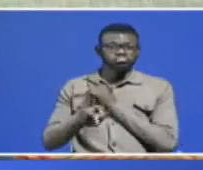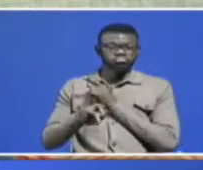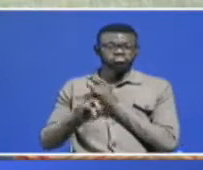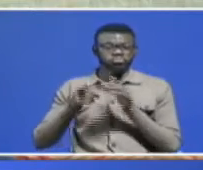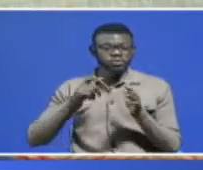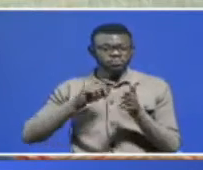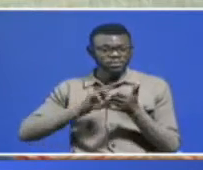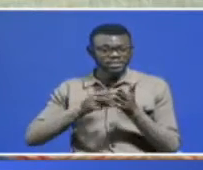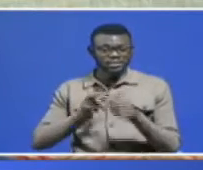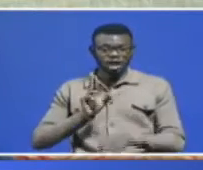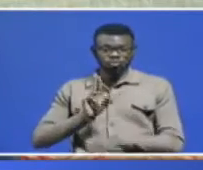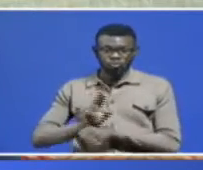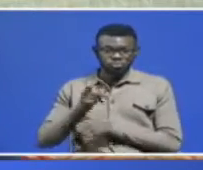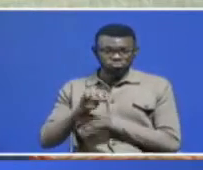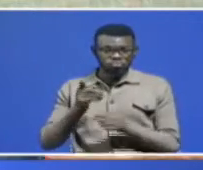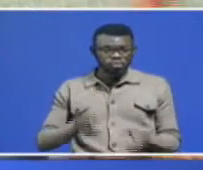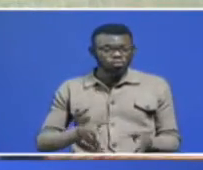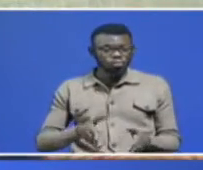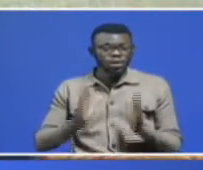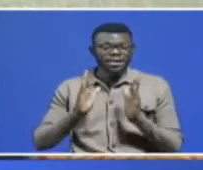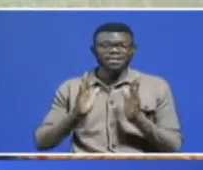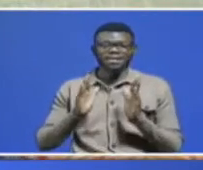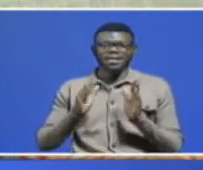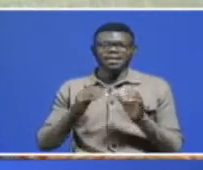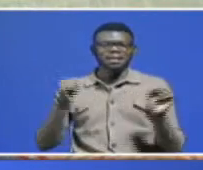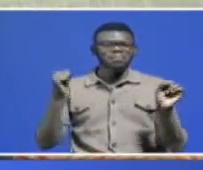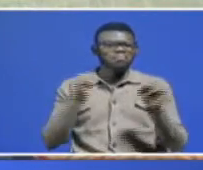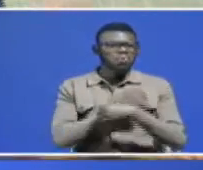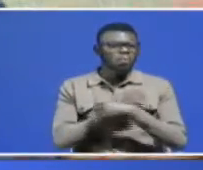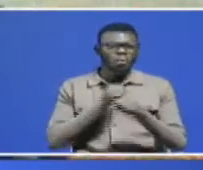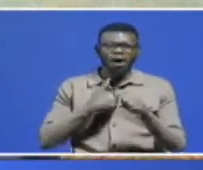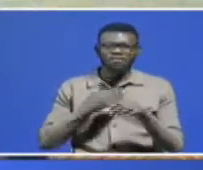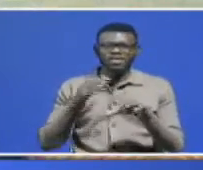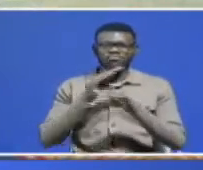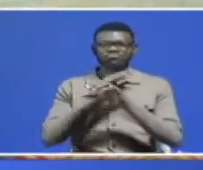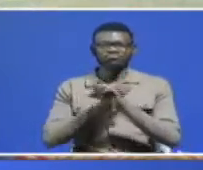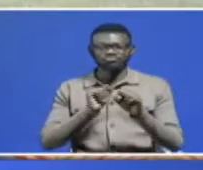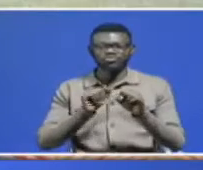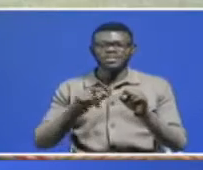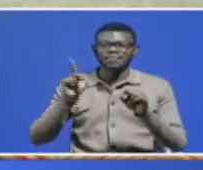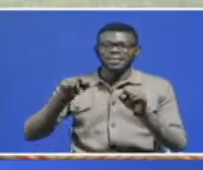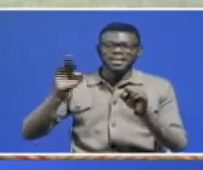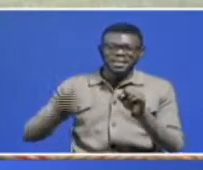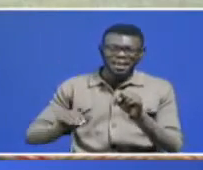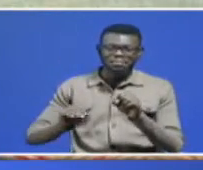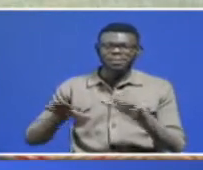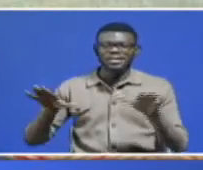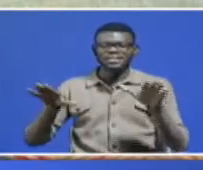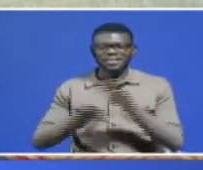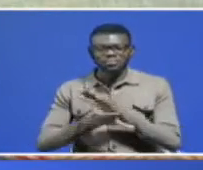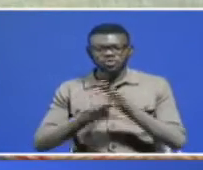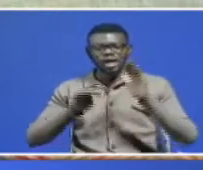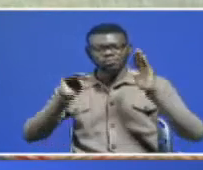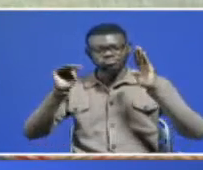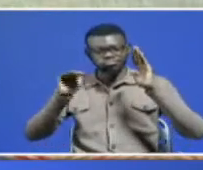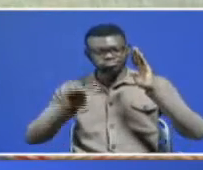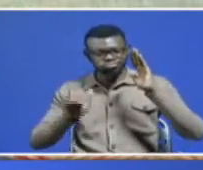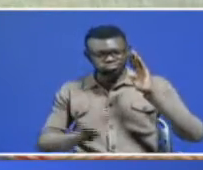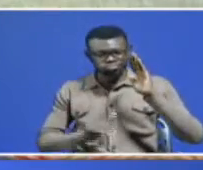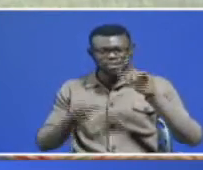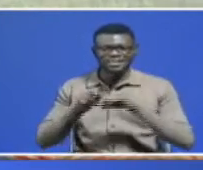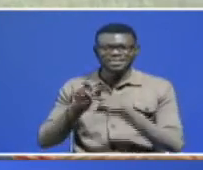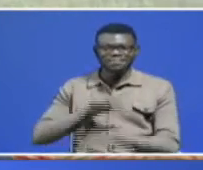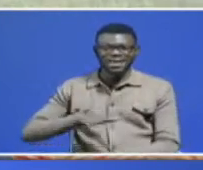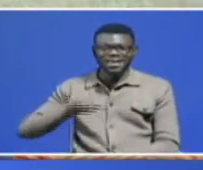used as a way, because definitely you cannot have President, Deputy President, Prime Minister and the two Deputy Prime Ministers from the same area. It goes